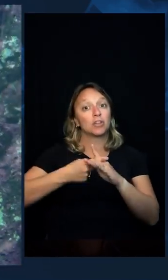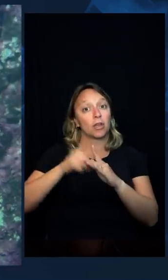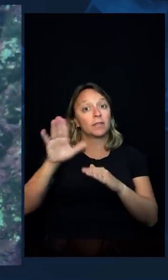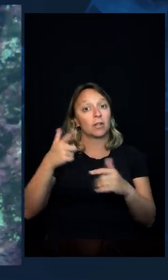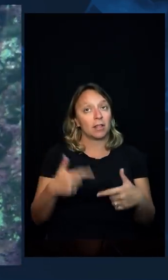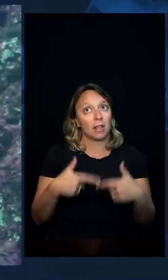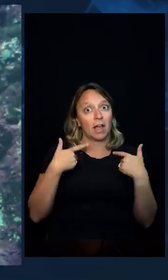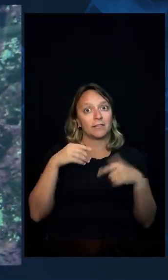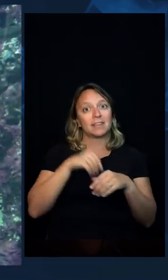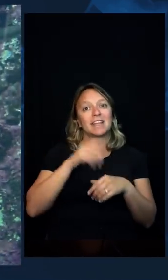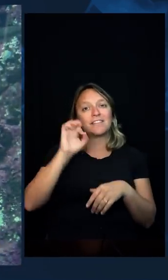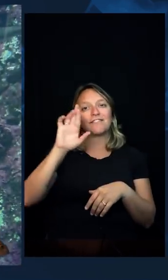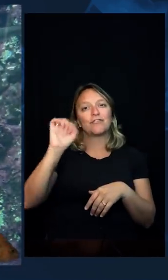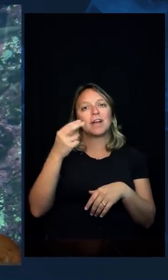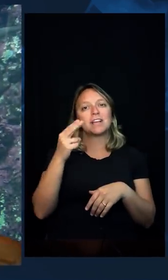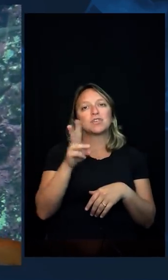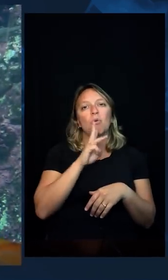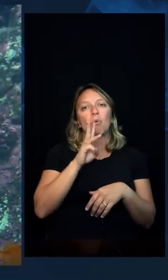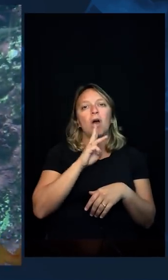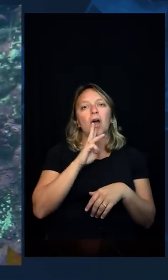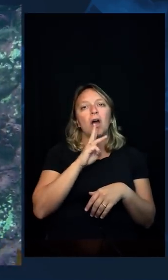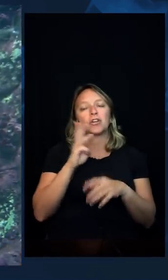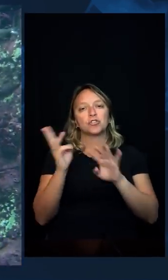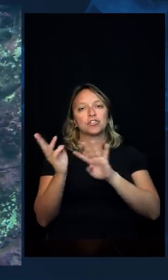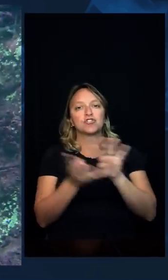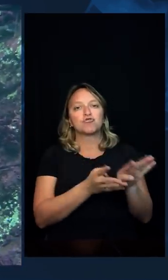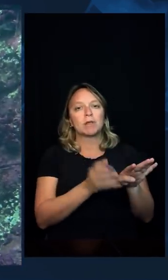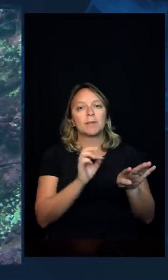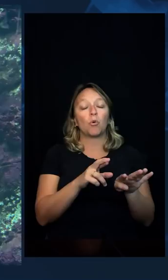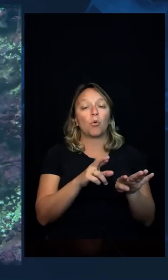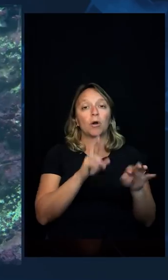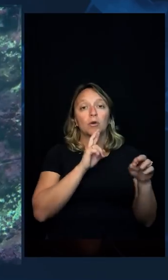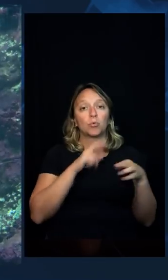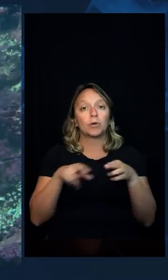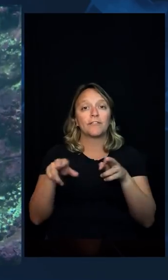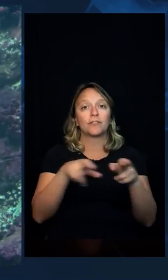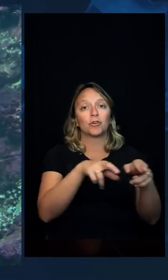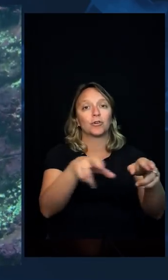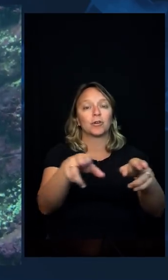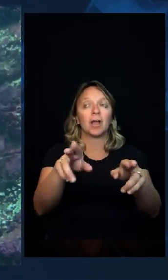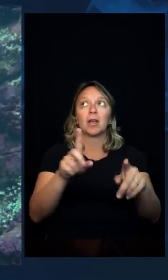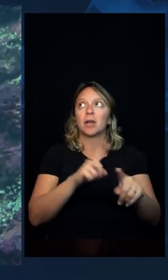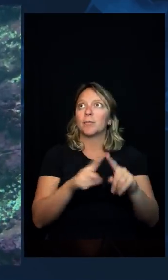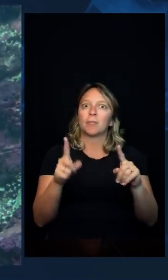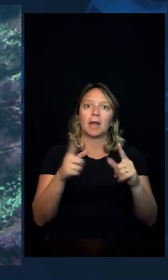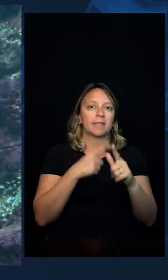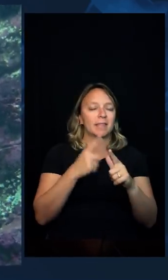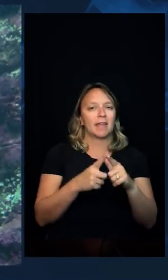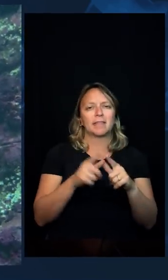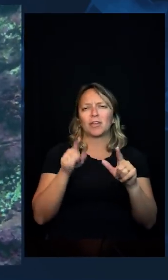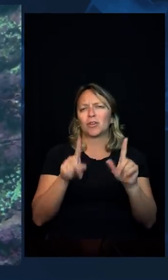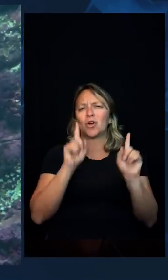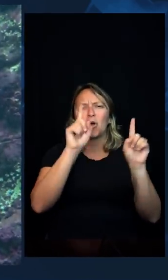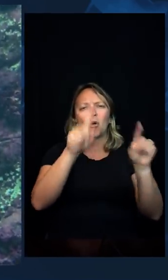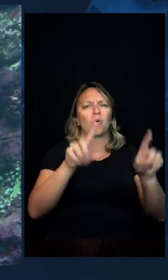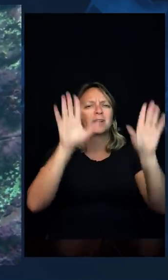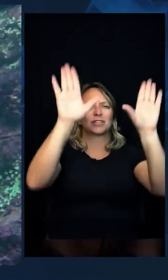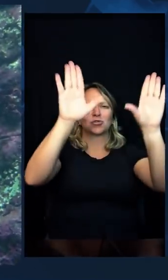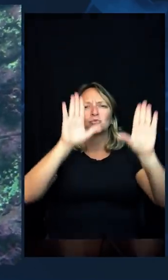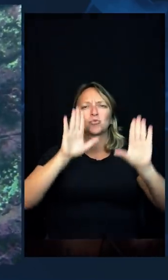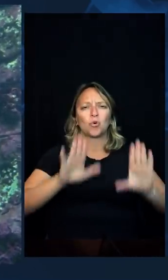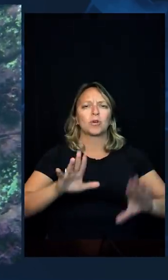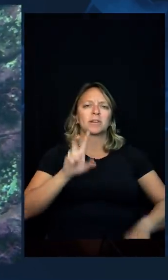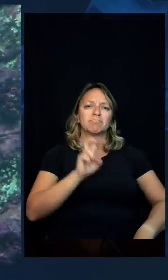in a freshwater stream or river, but they go on an extraordinary journey, leaving